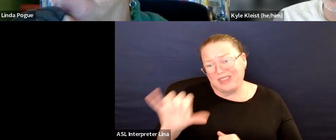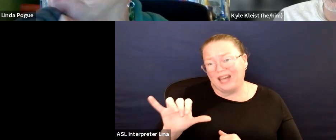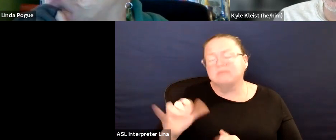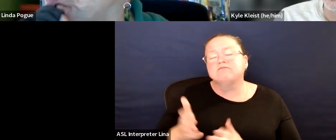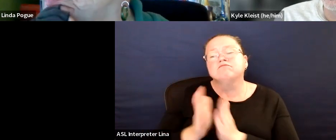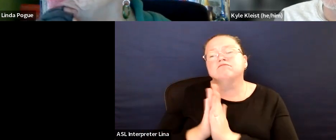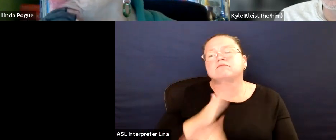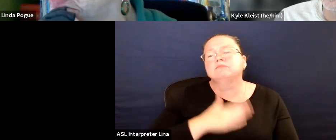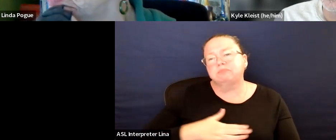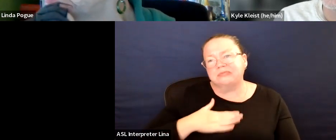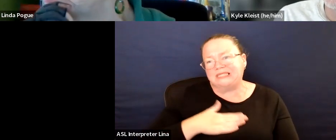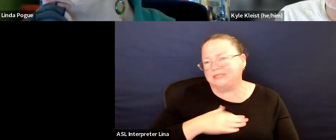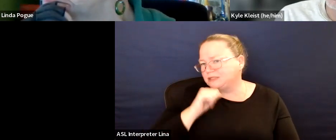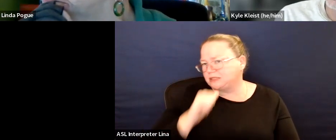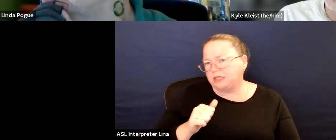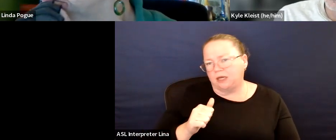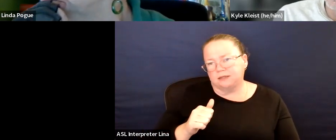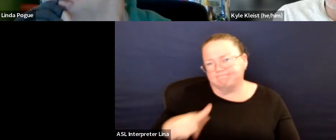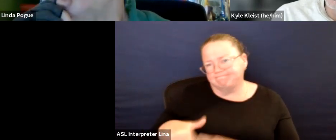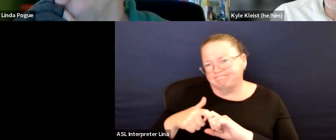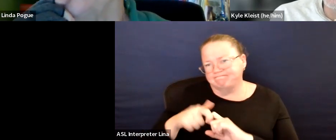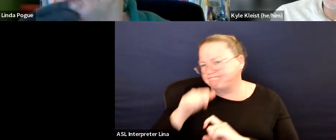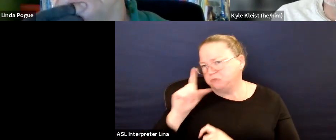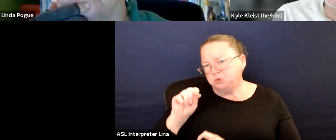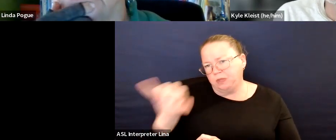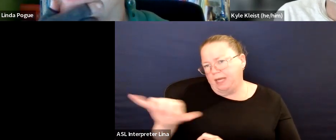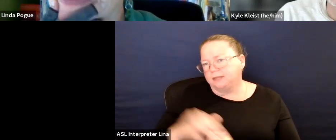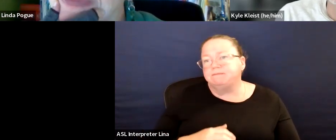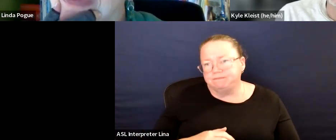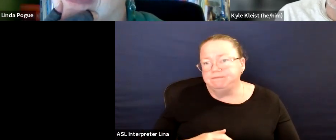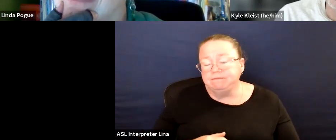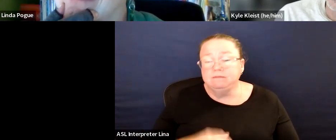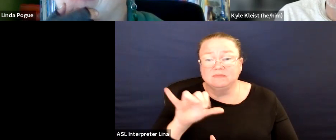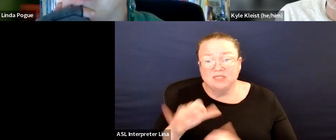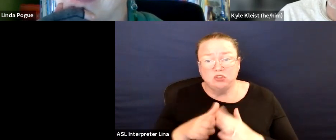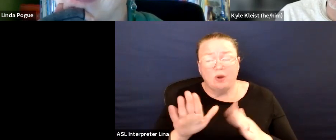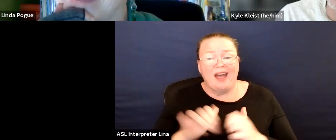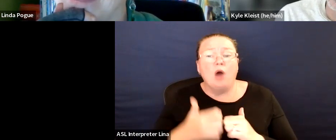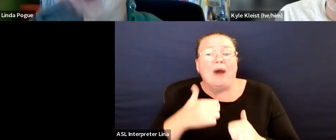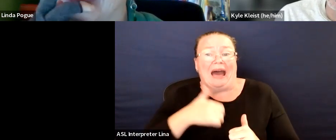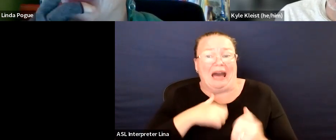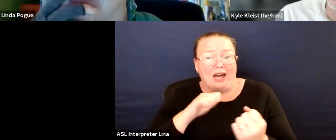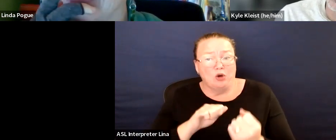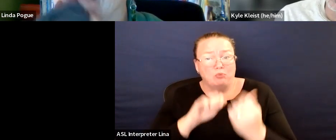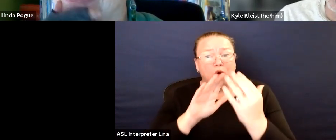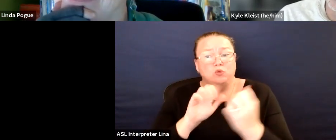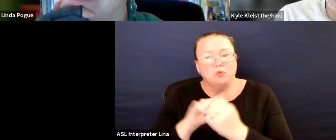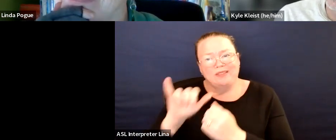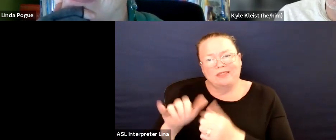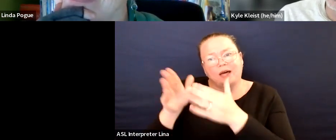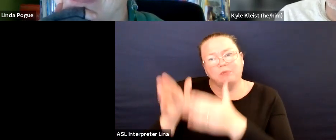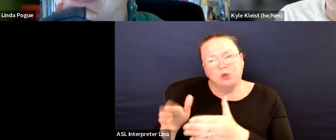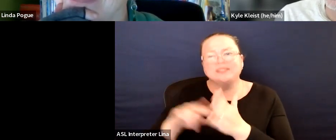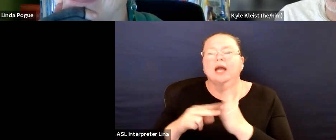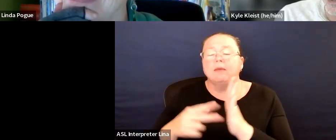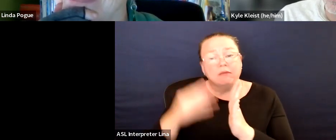you to please withhold from doing that. So that is generally how I would approach it with the individual. I mean, let